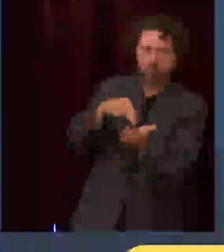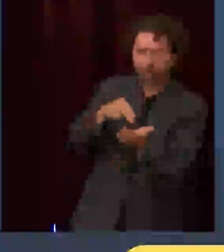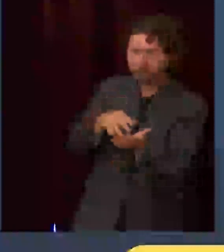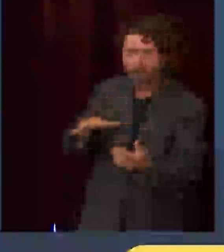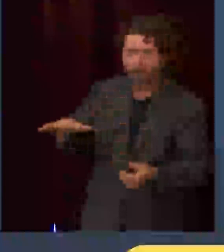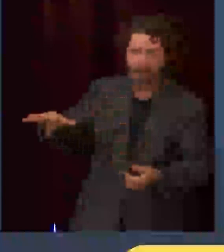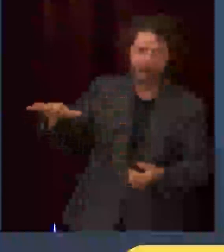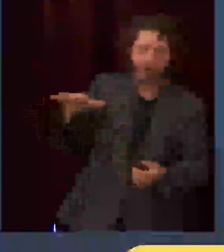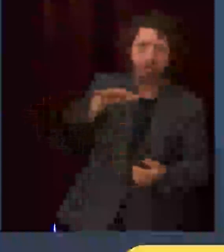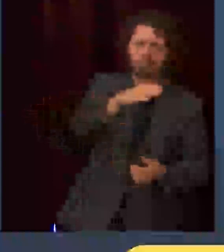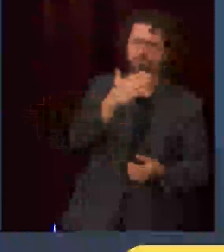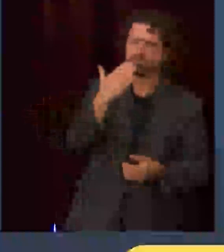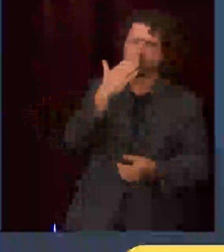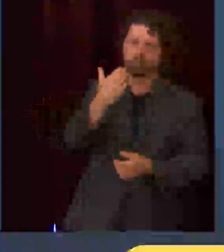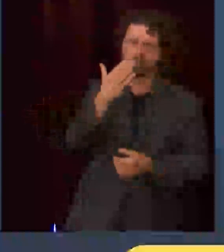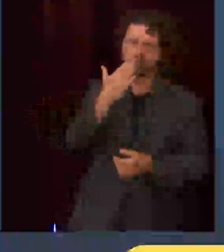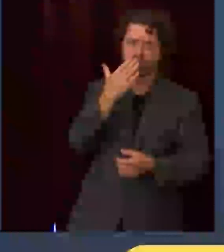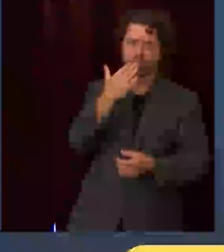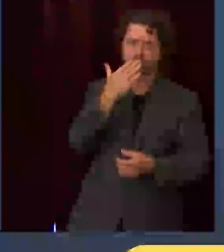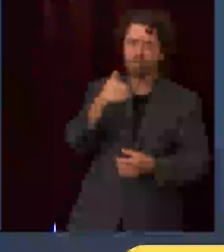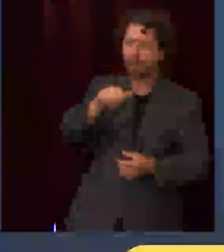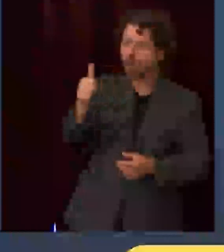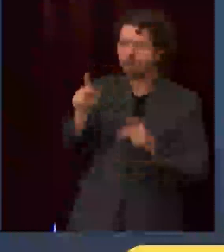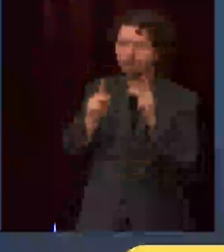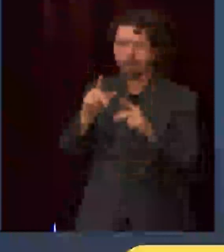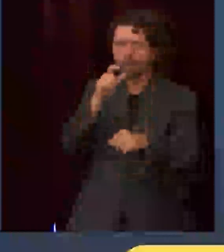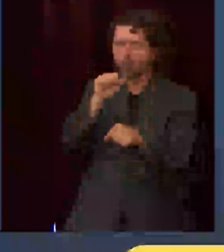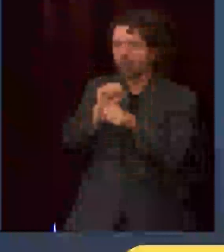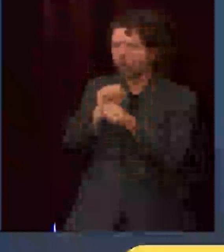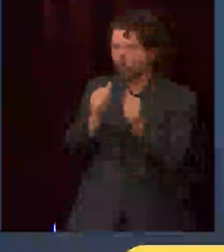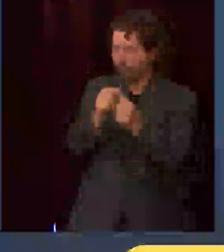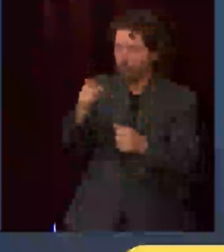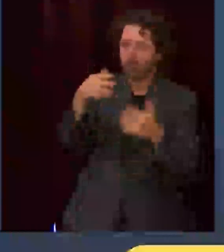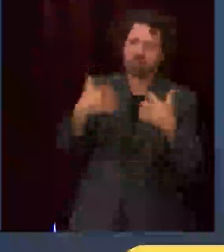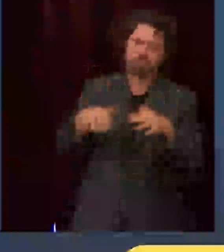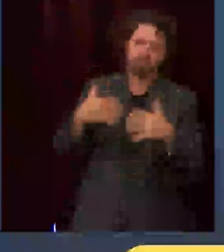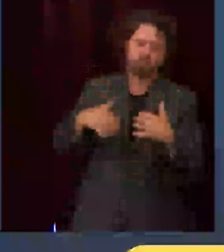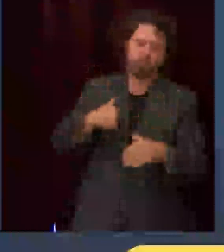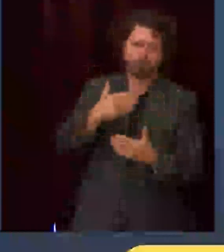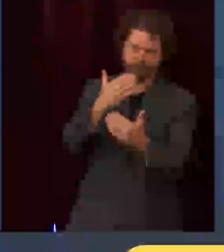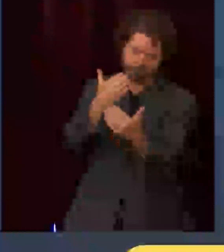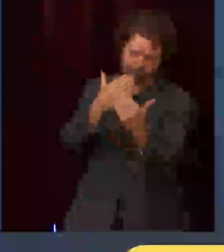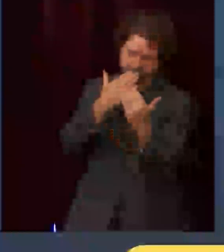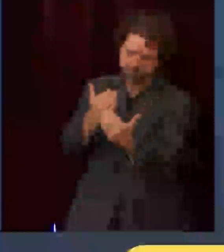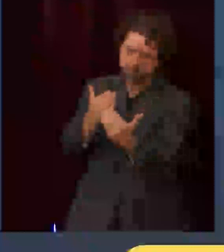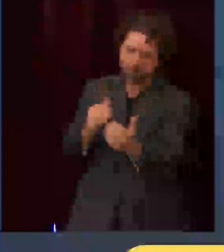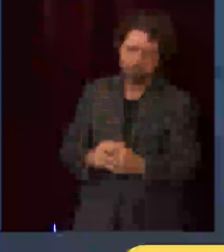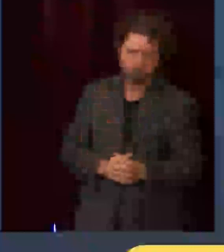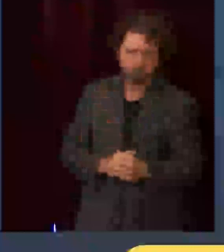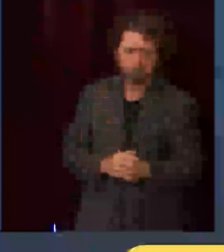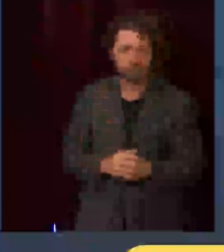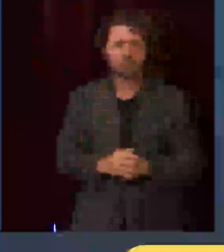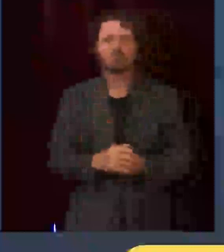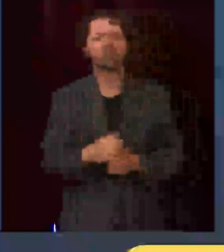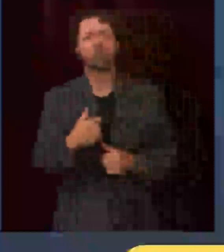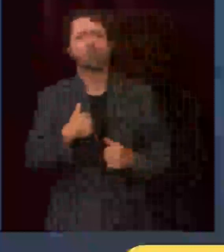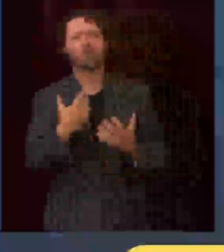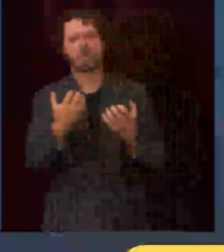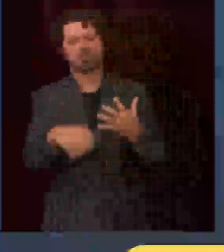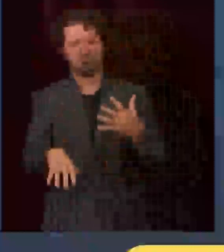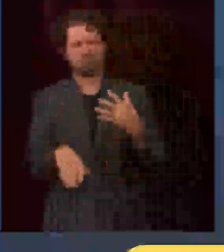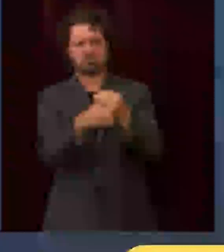inspiring. Please thank your colleagues. Just a couple of things. I want to follow up what the doctor said. It's really important, I think, for people to